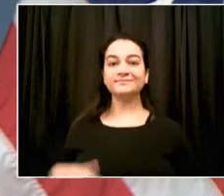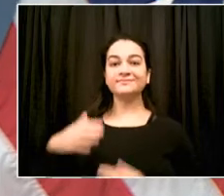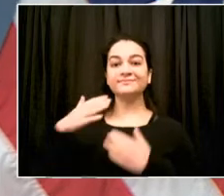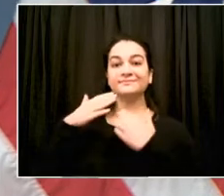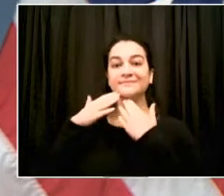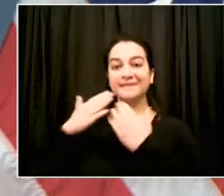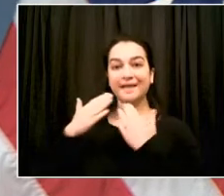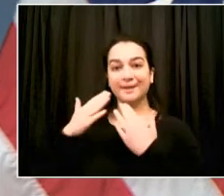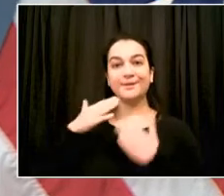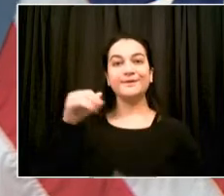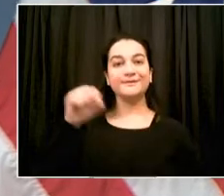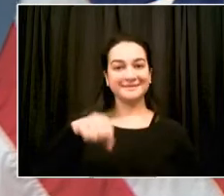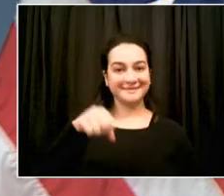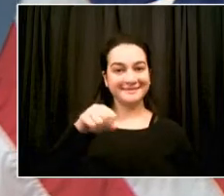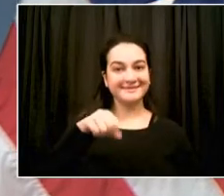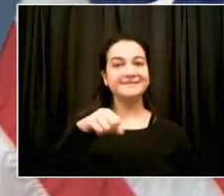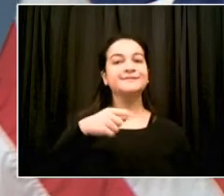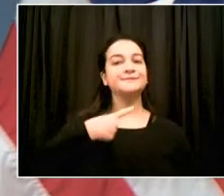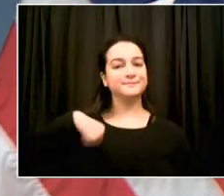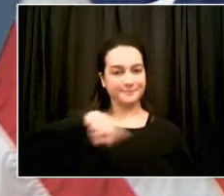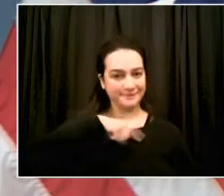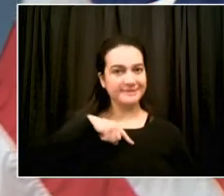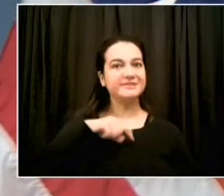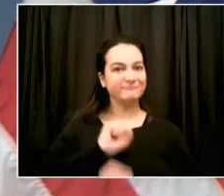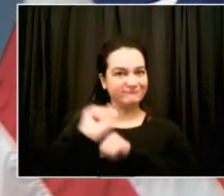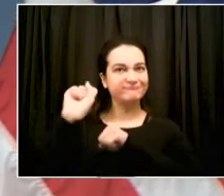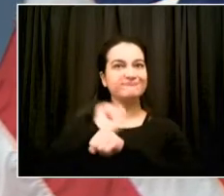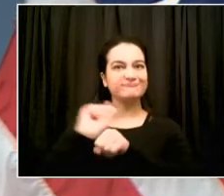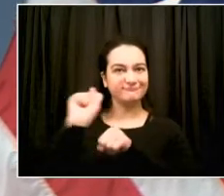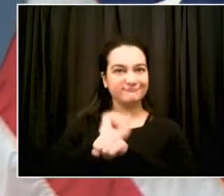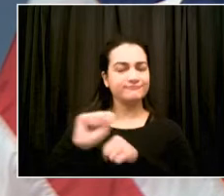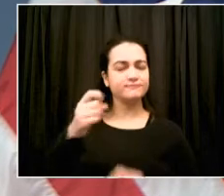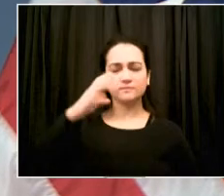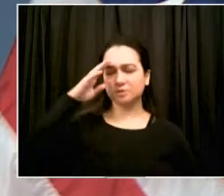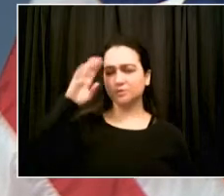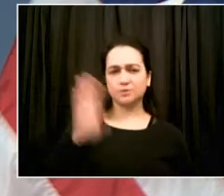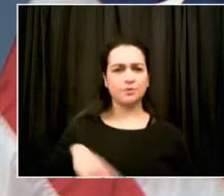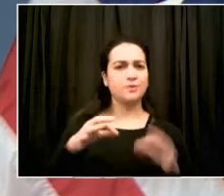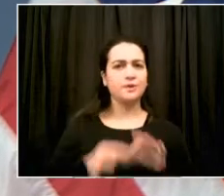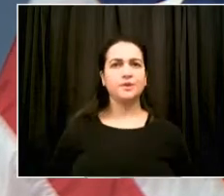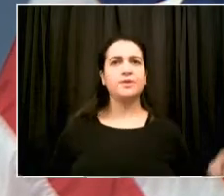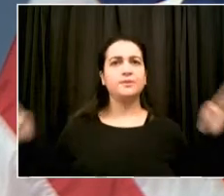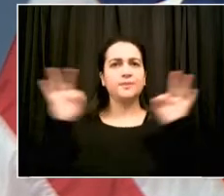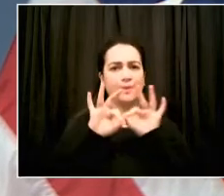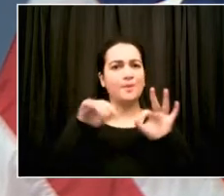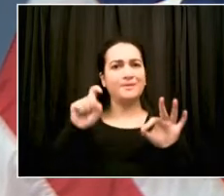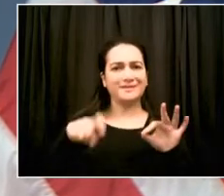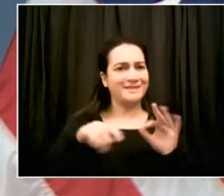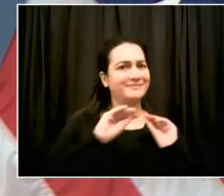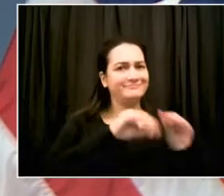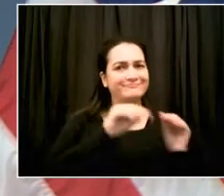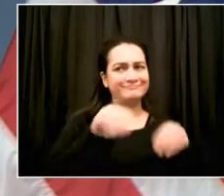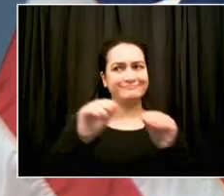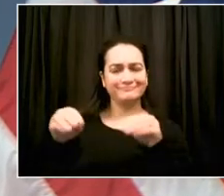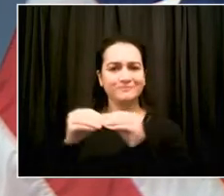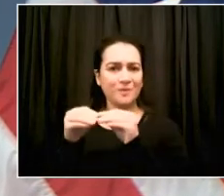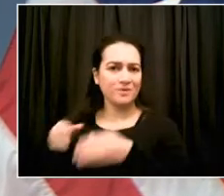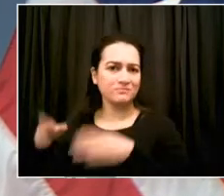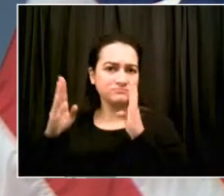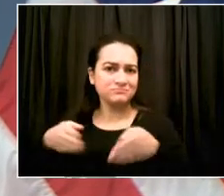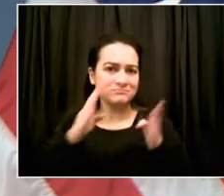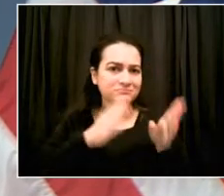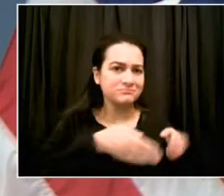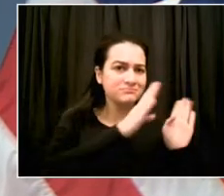the tremendous need for affordable housing by making significant progress towards your administration's goal to